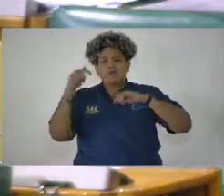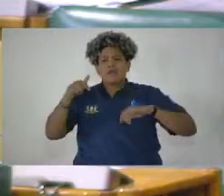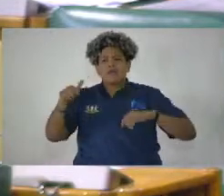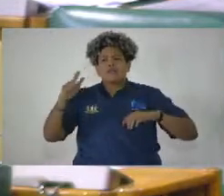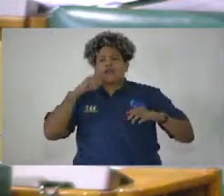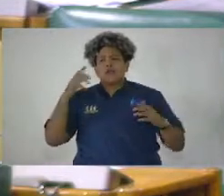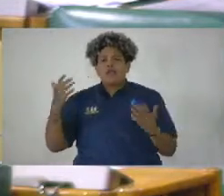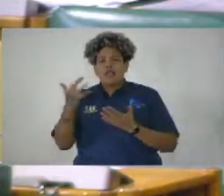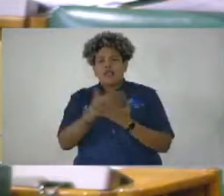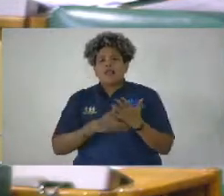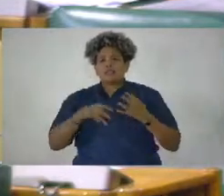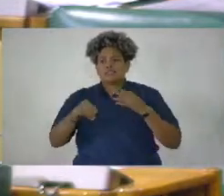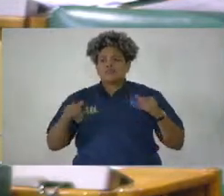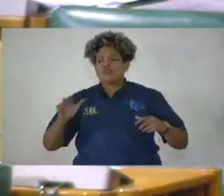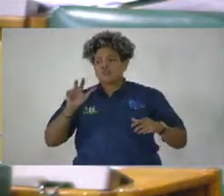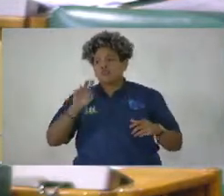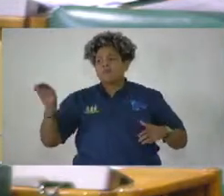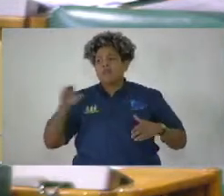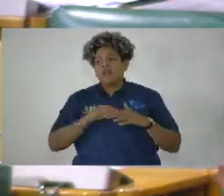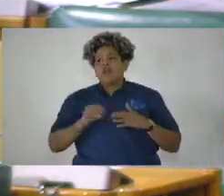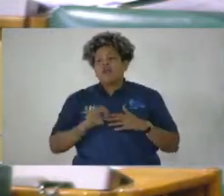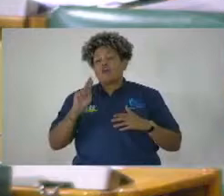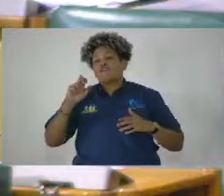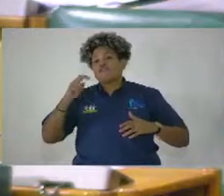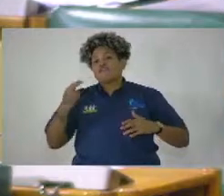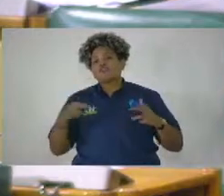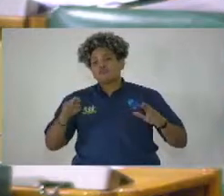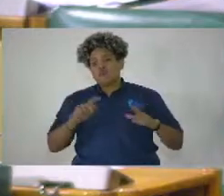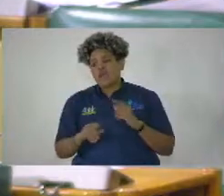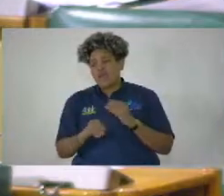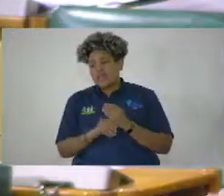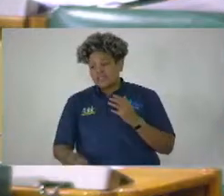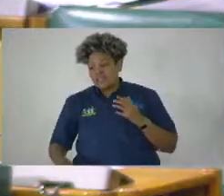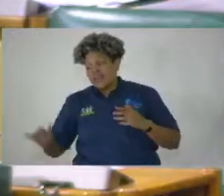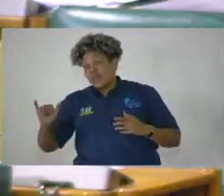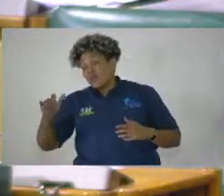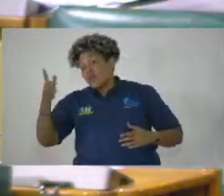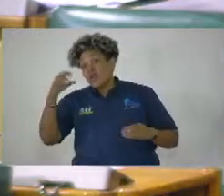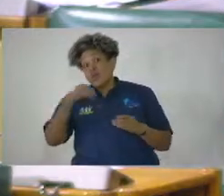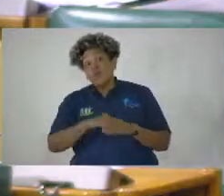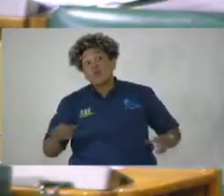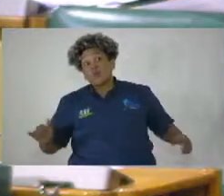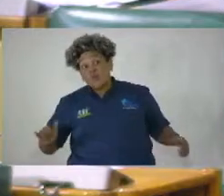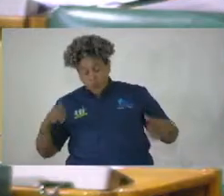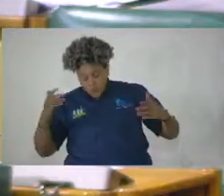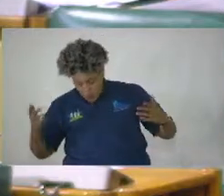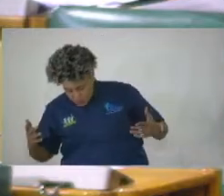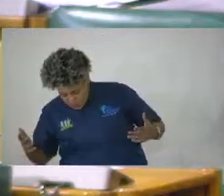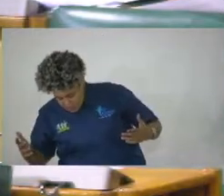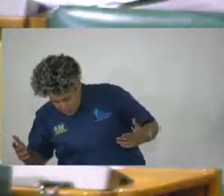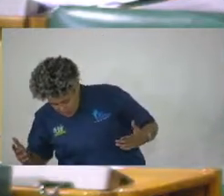of expenditures. For $3 billion for Reach Roads. The supplementary also includes, Mr. Speaker,